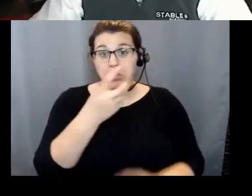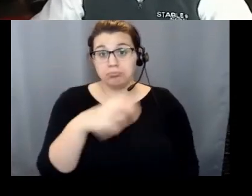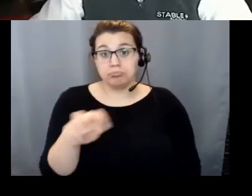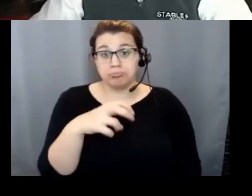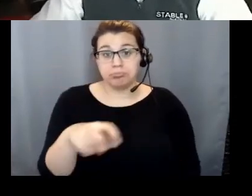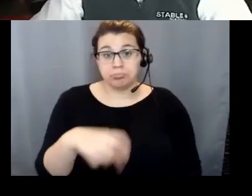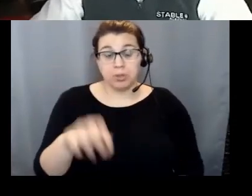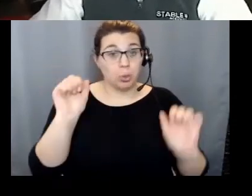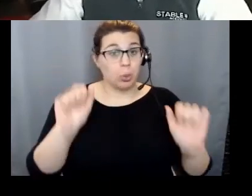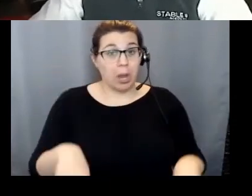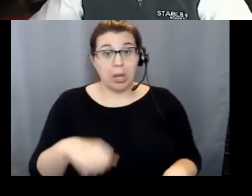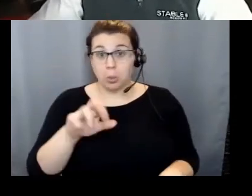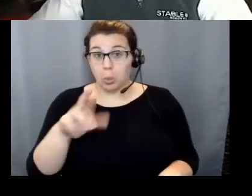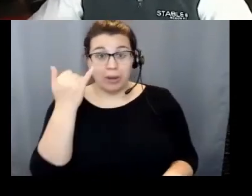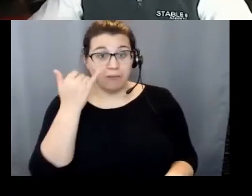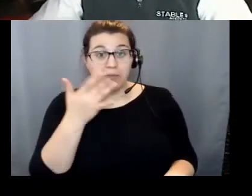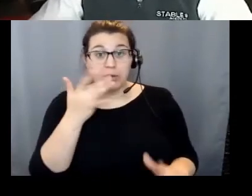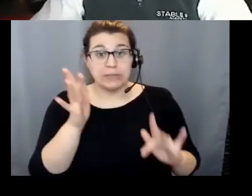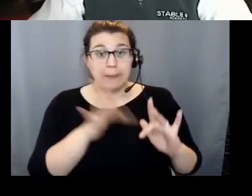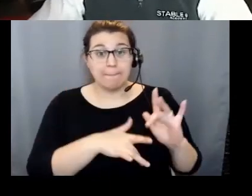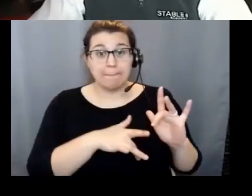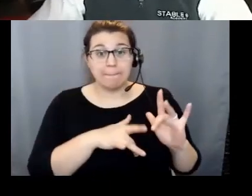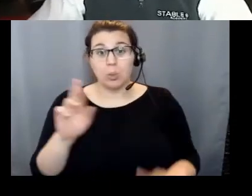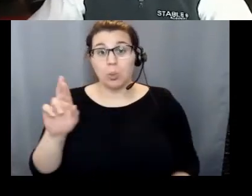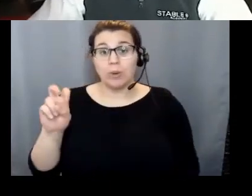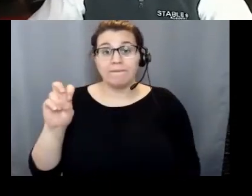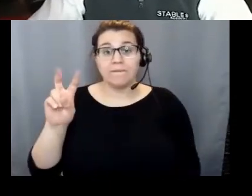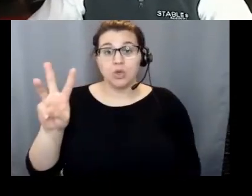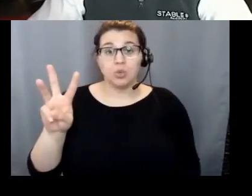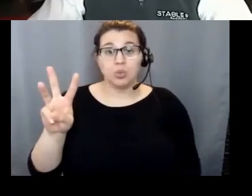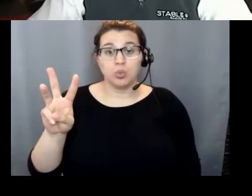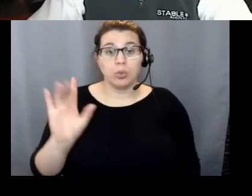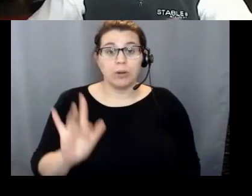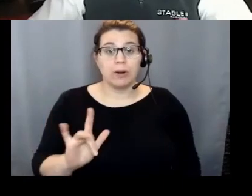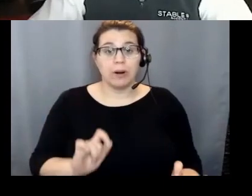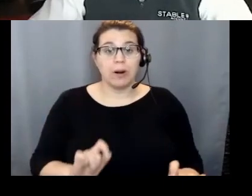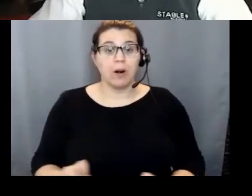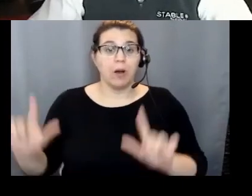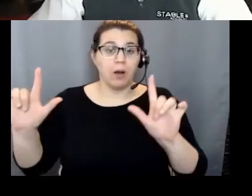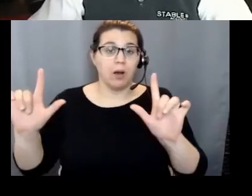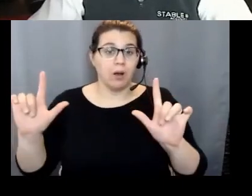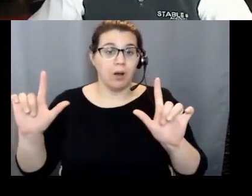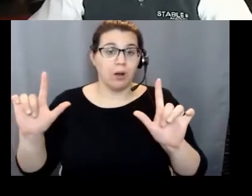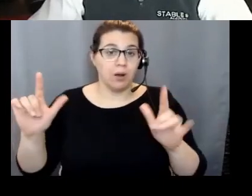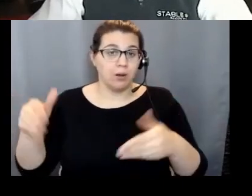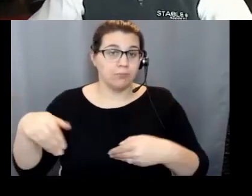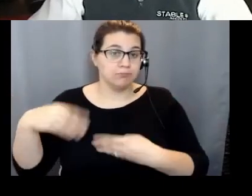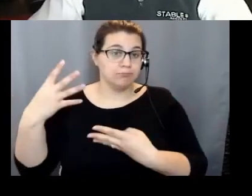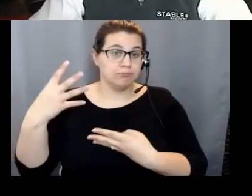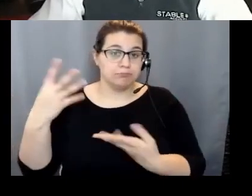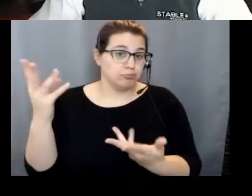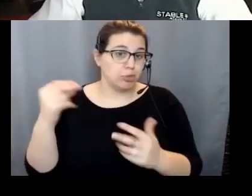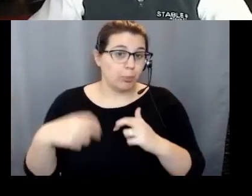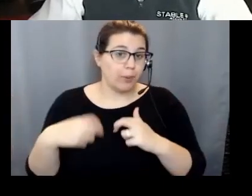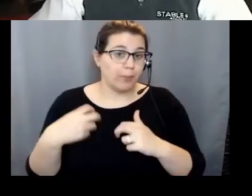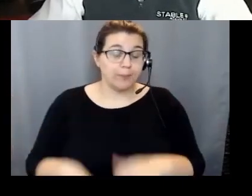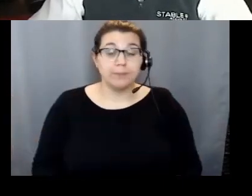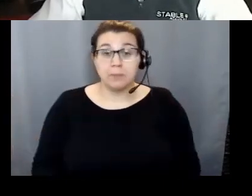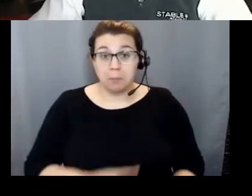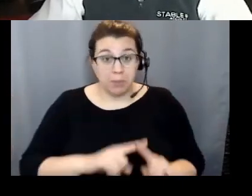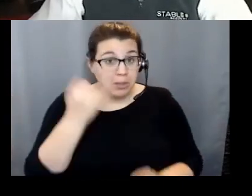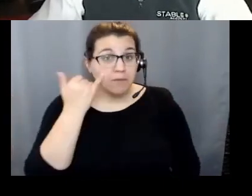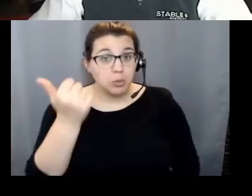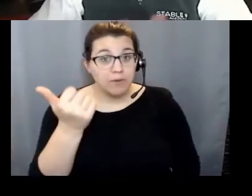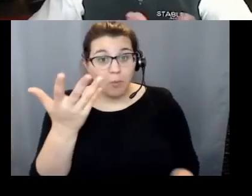don't, just simply click review at the bottom and you'll bypass the screen, no problem. But if you want to do